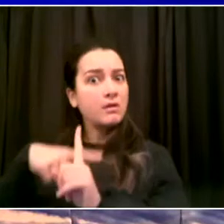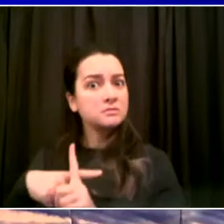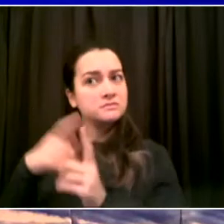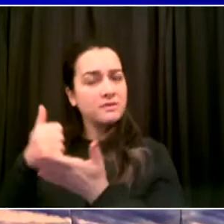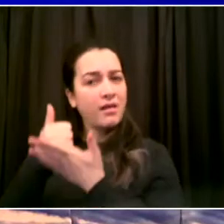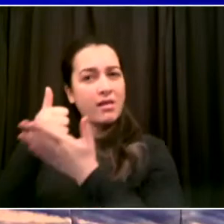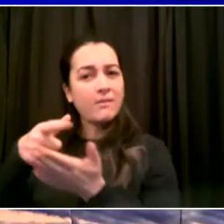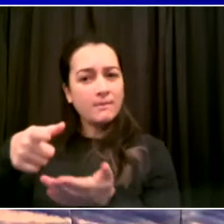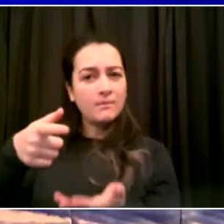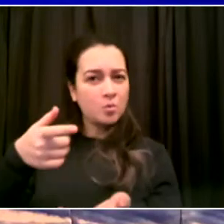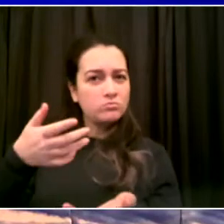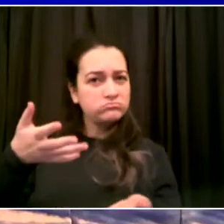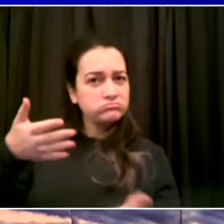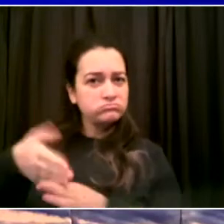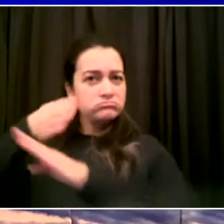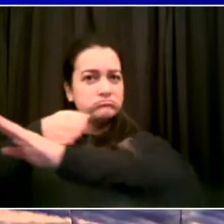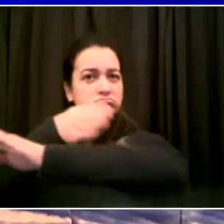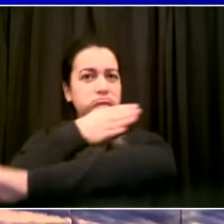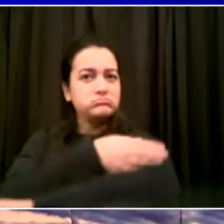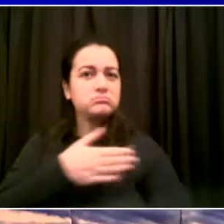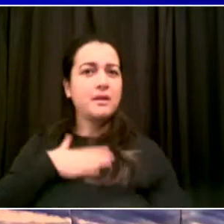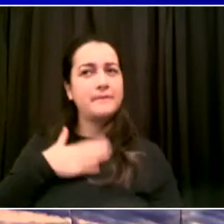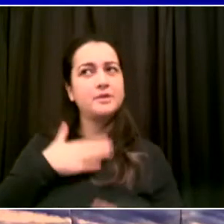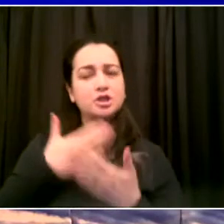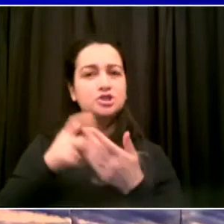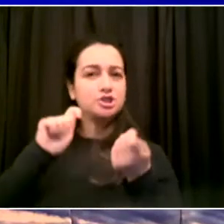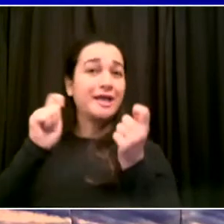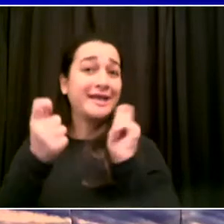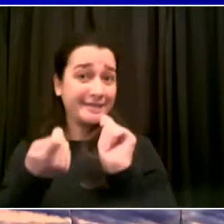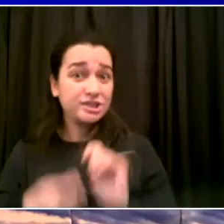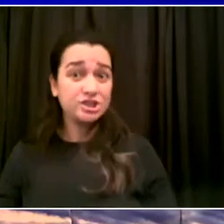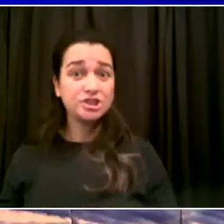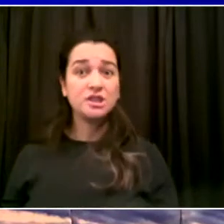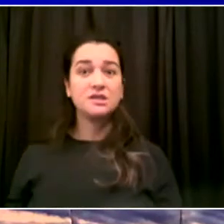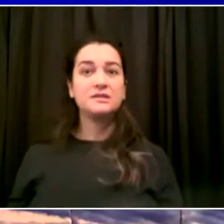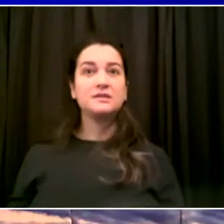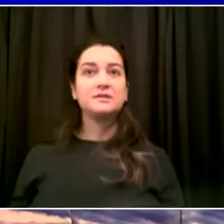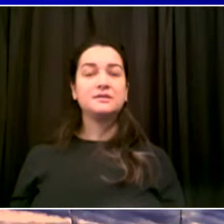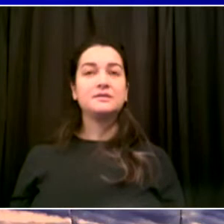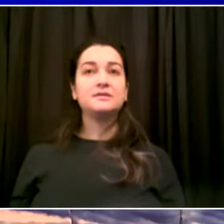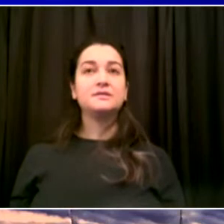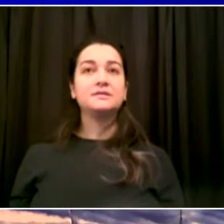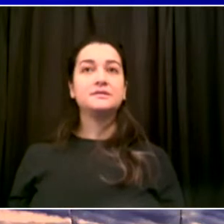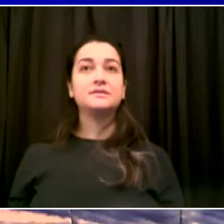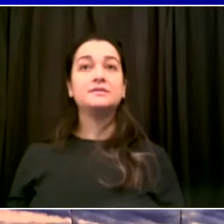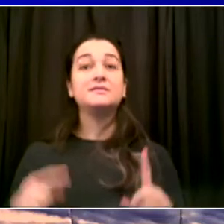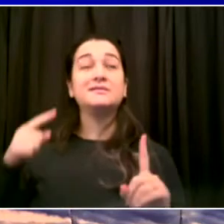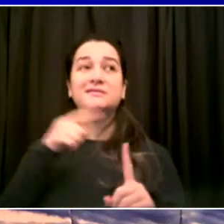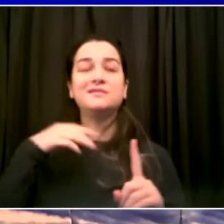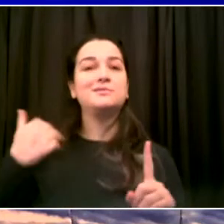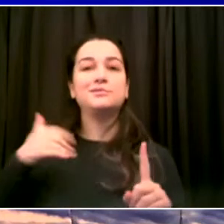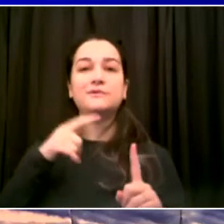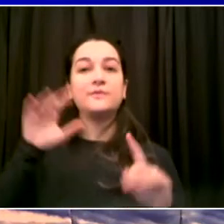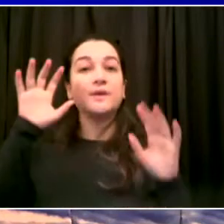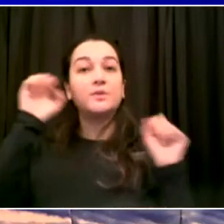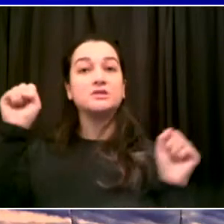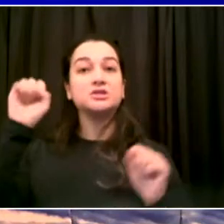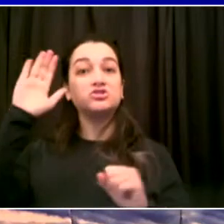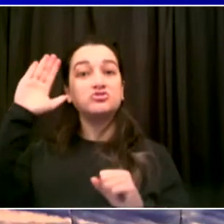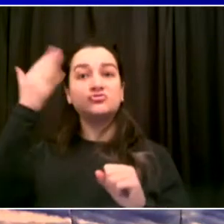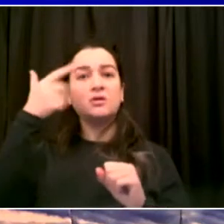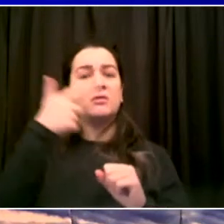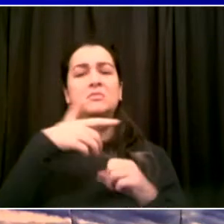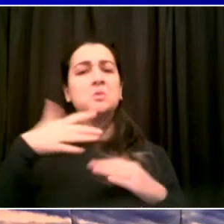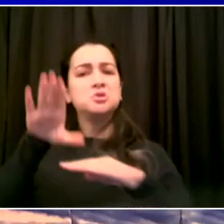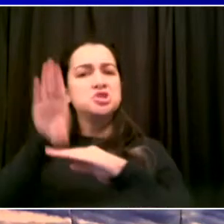as you indicated, the residue of that state-sponsored hatred is still very strong, and we all